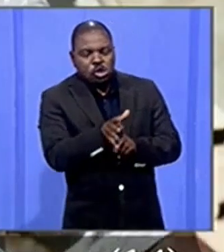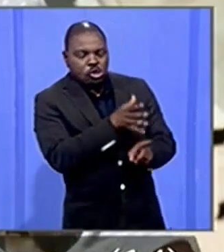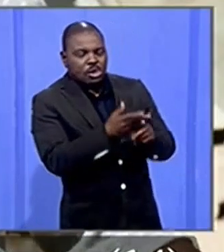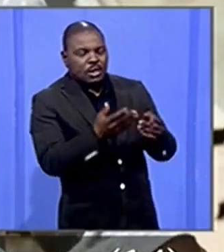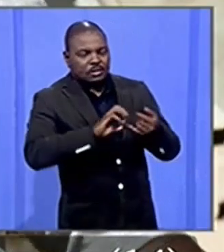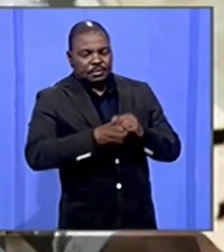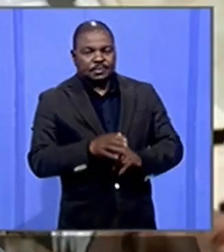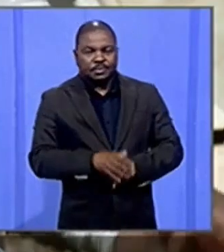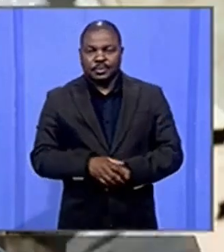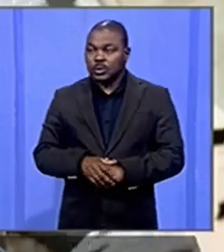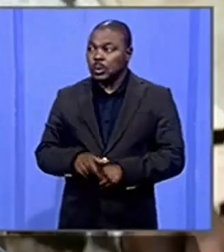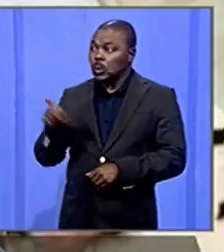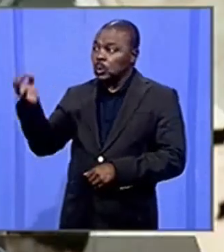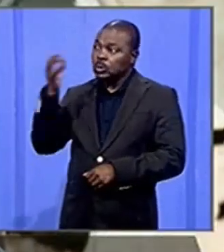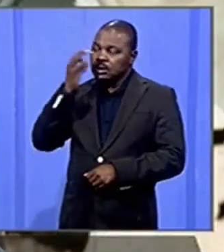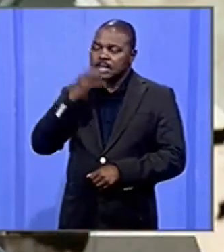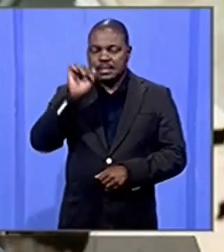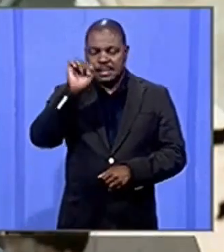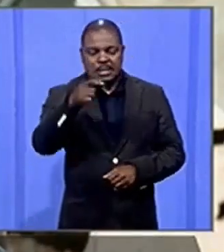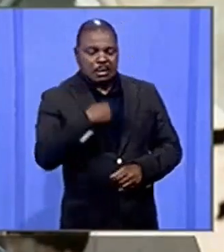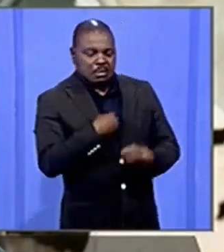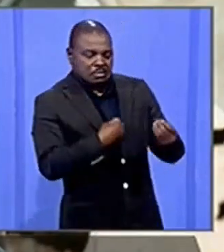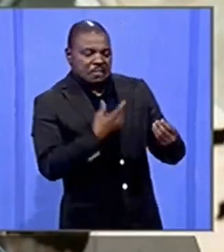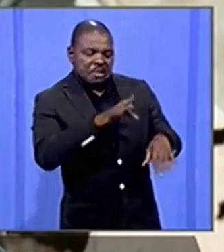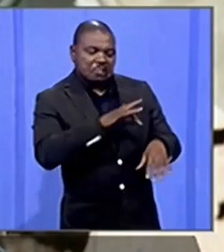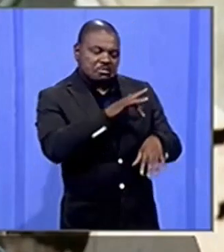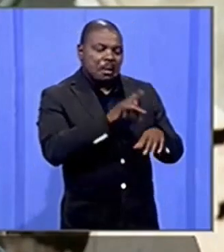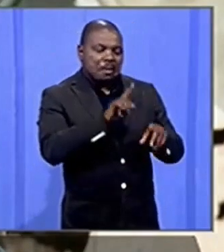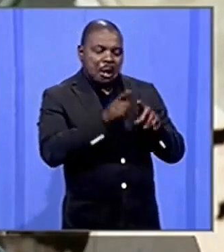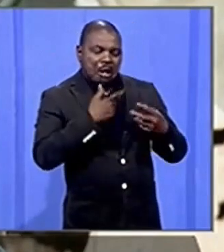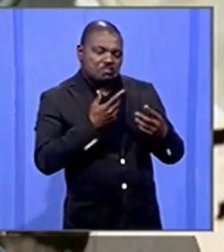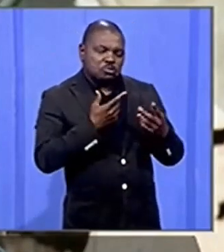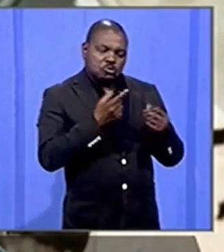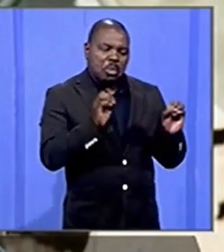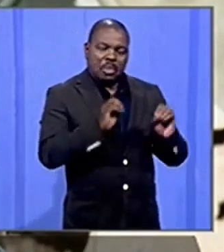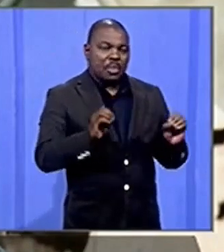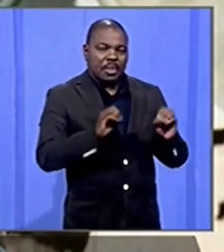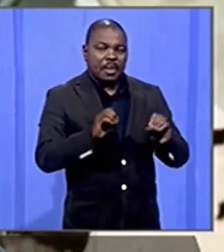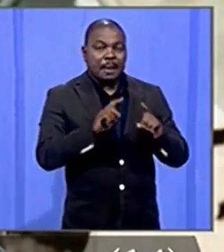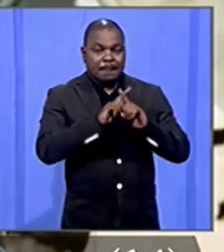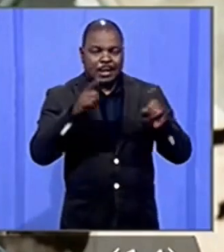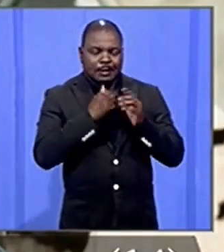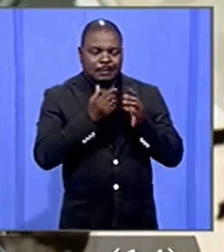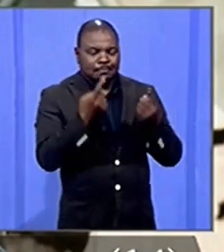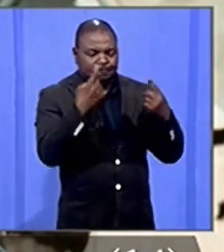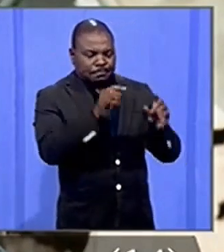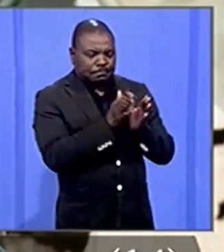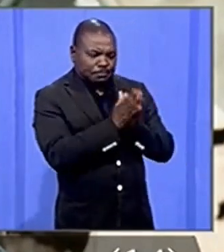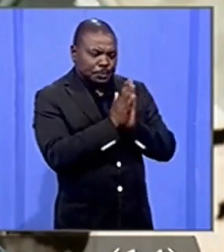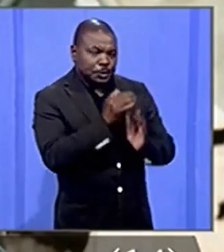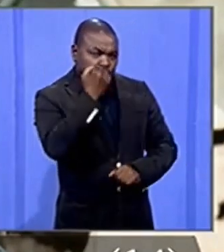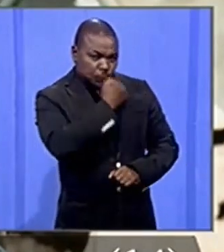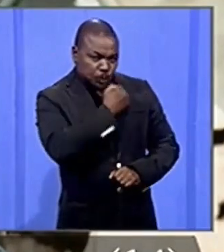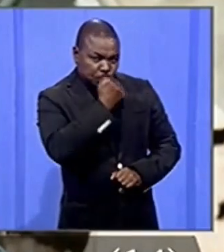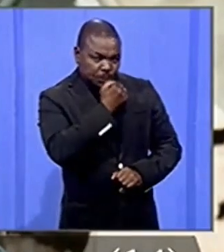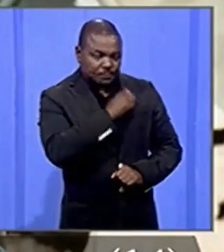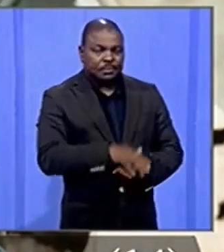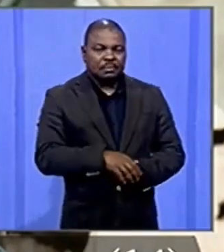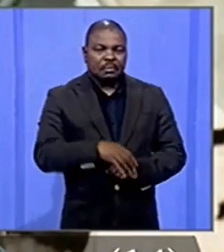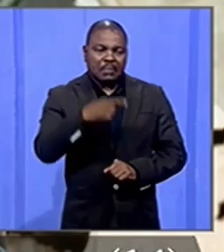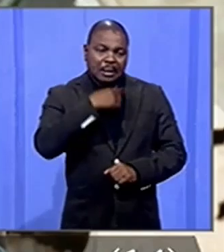A re he ke tle ka tshwara ngwana mme a ke a mo dira sepe. Hela ke tlo go kopa maitshwarelo a ke a kopang ke